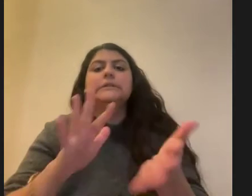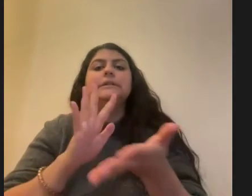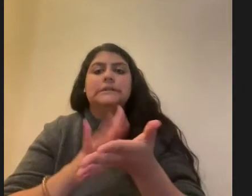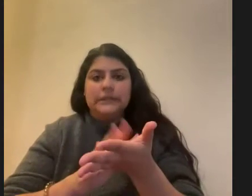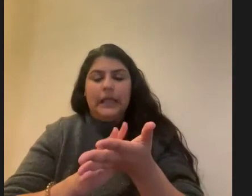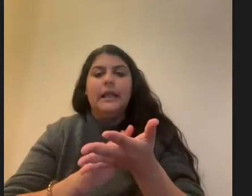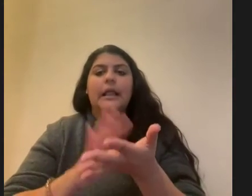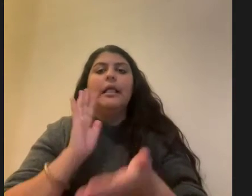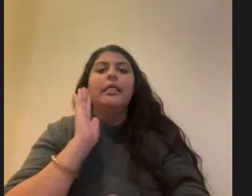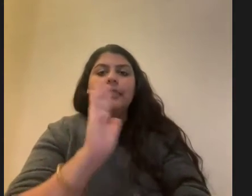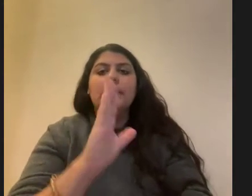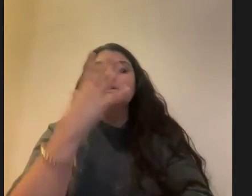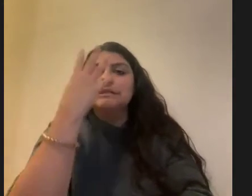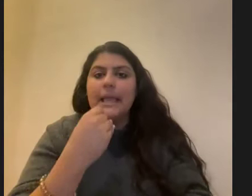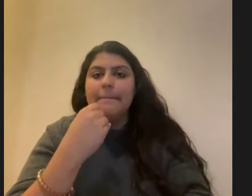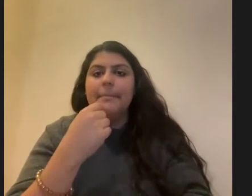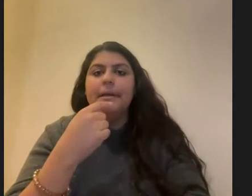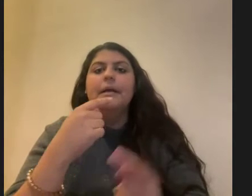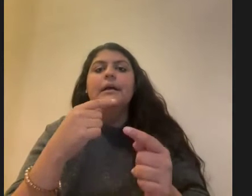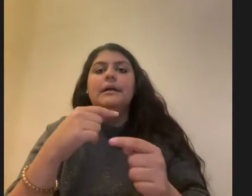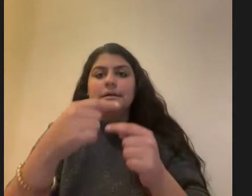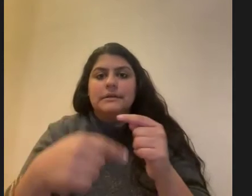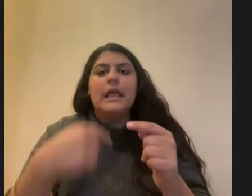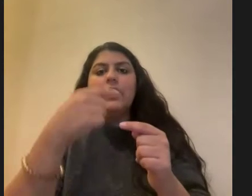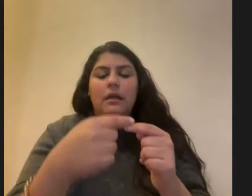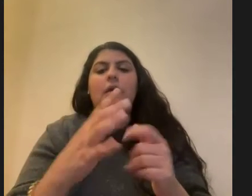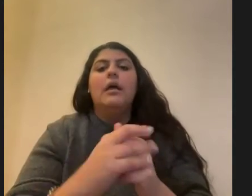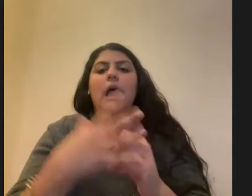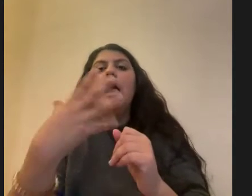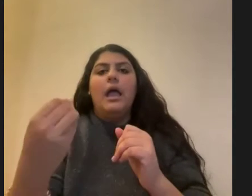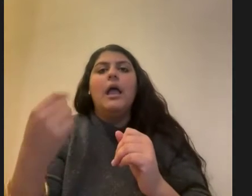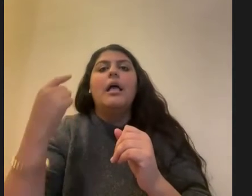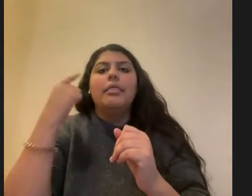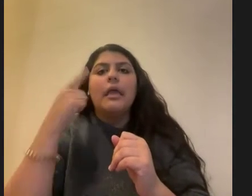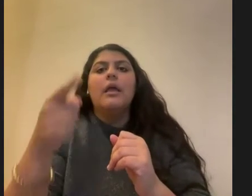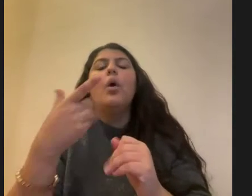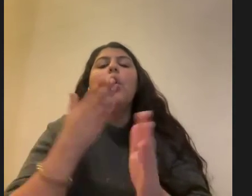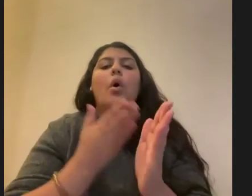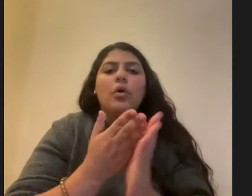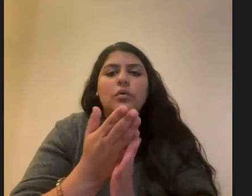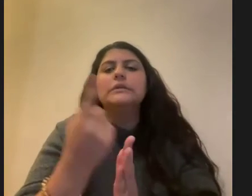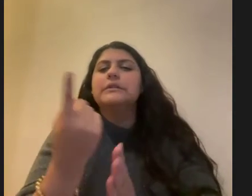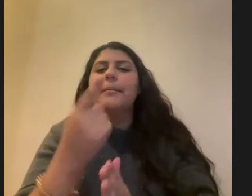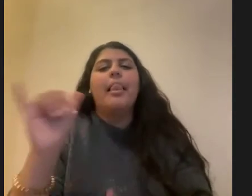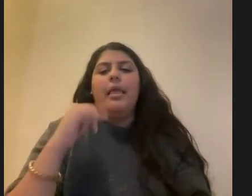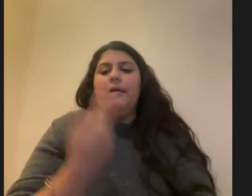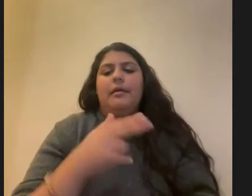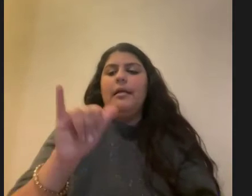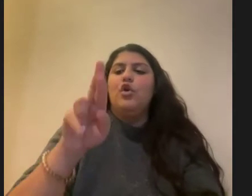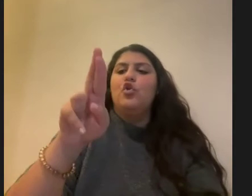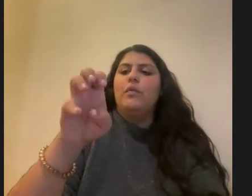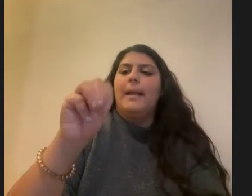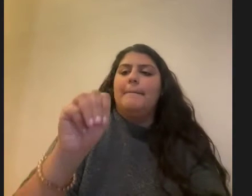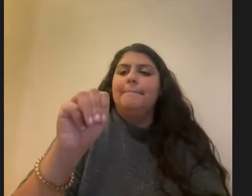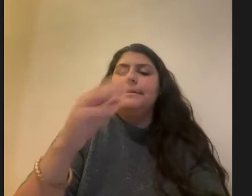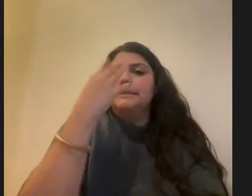their sleep cycle. And so we actually think that they go through something similar to us as REM sleep, which is